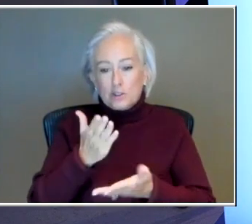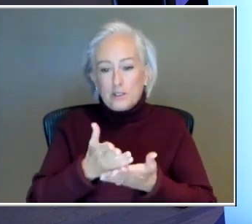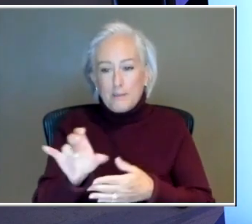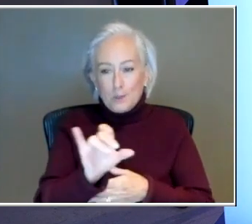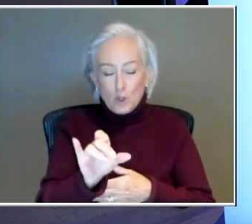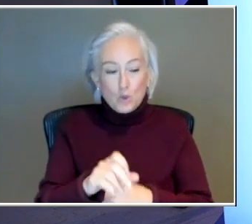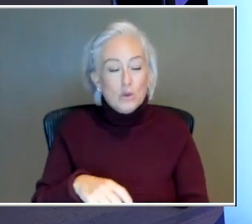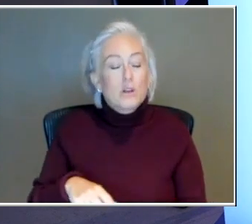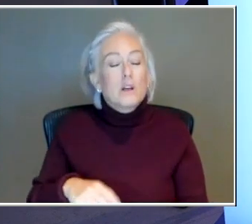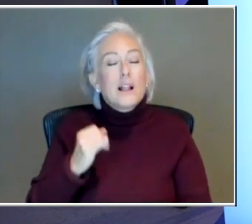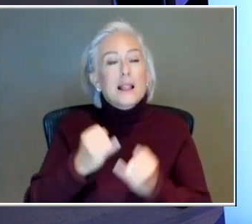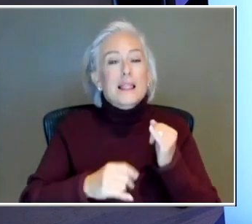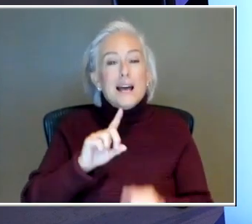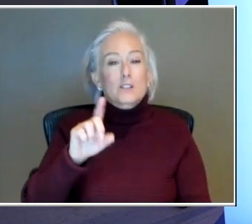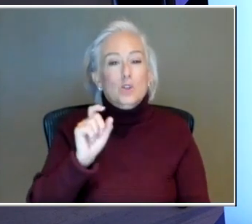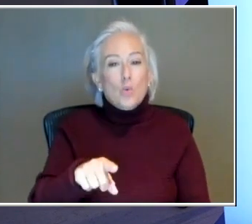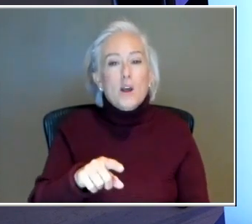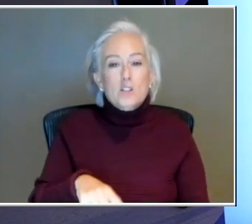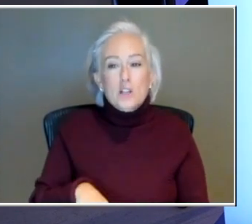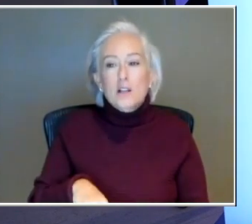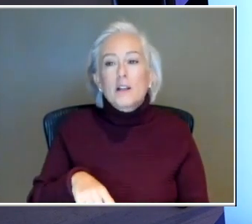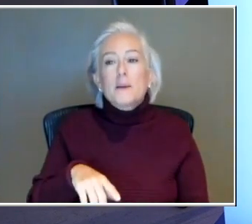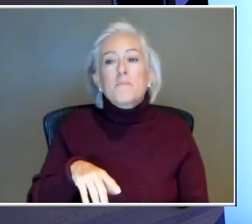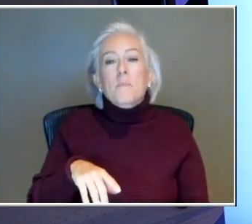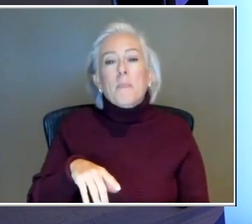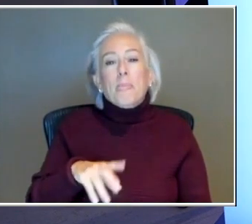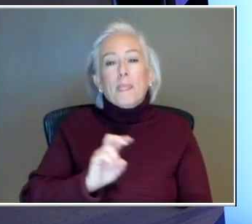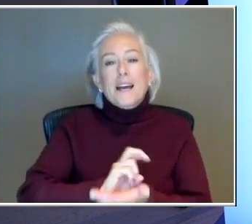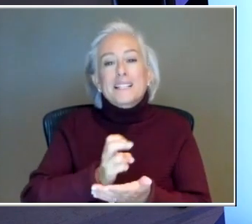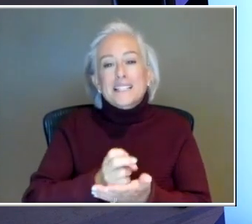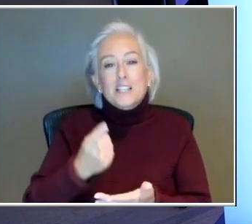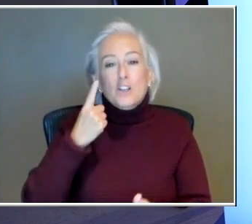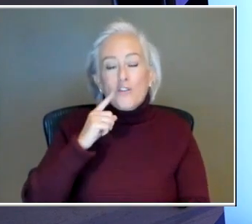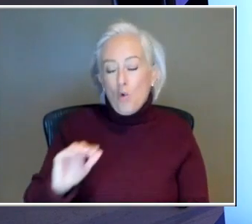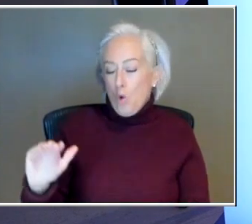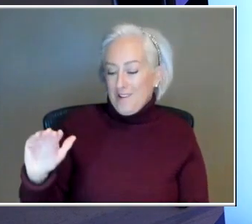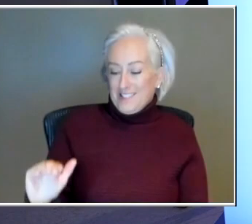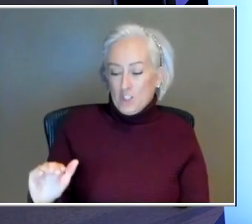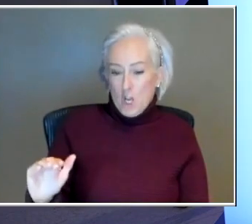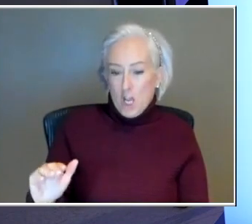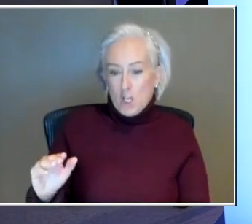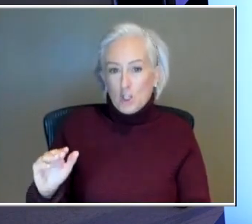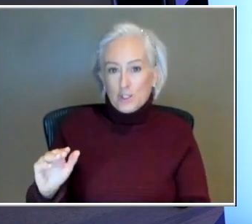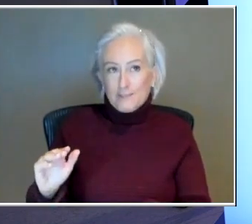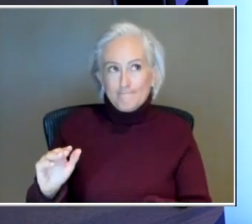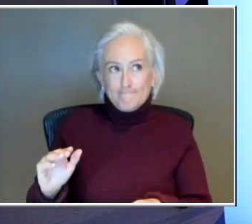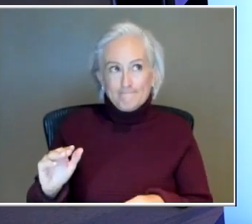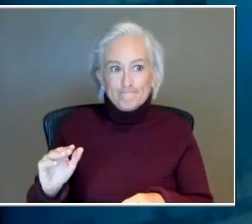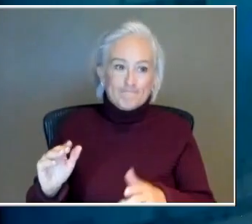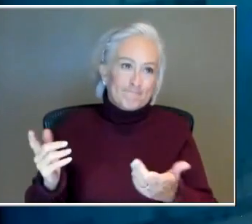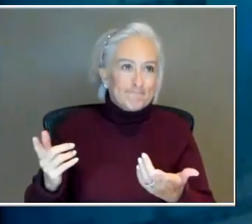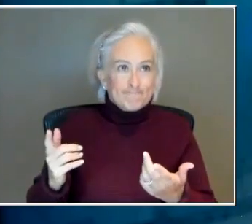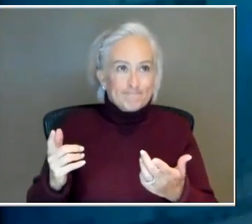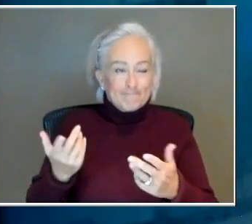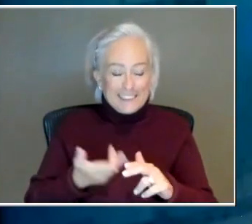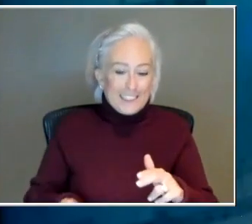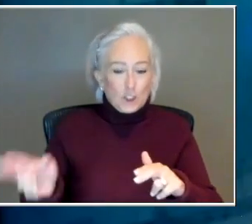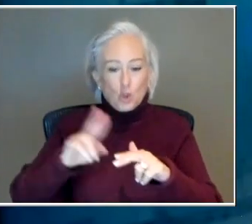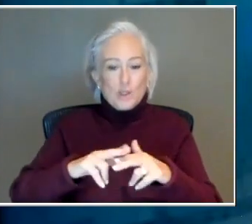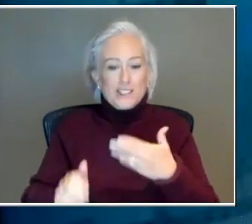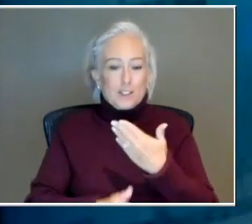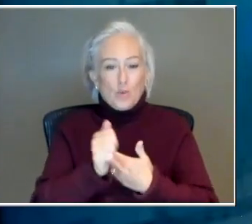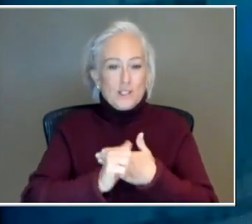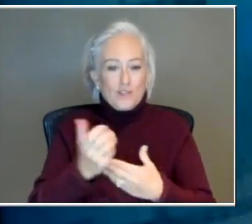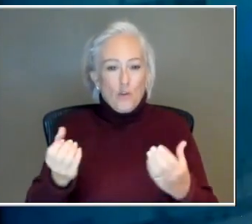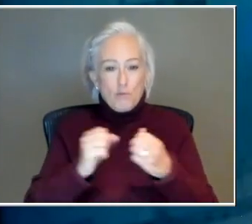febrile seizure in a child increase the risk for more seizures or epilepsy? That's a complicated question, Peg. So it can. So there are simple